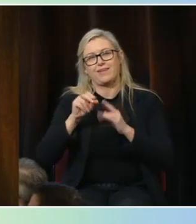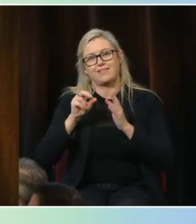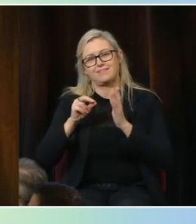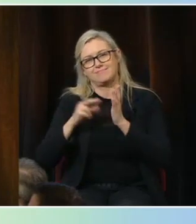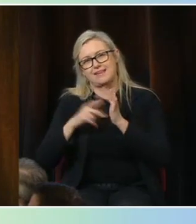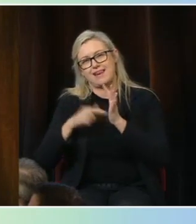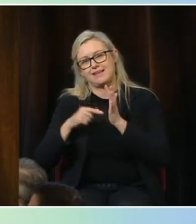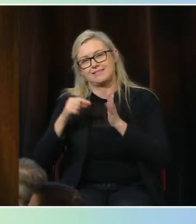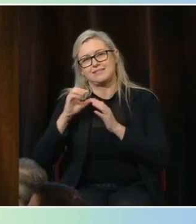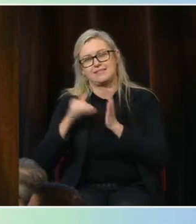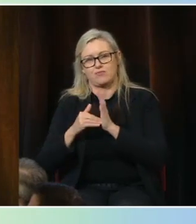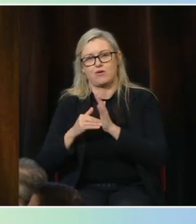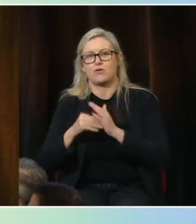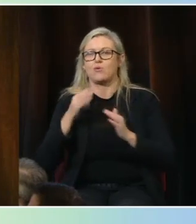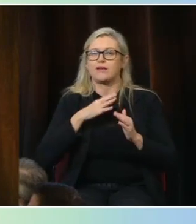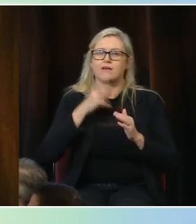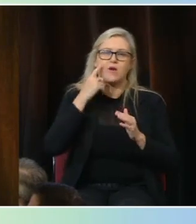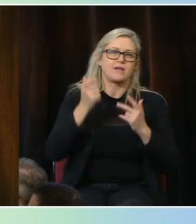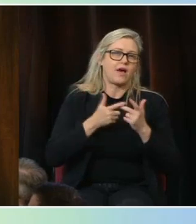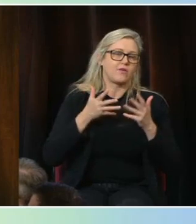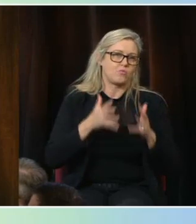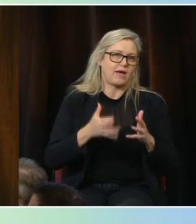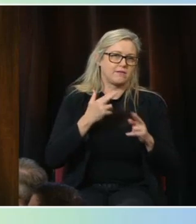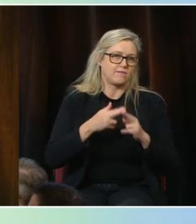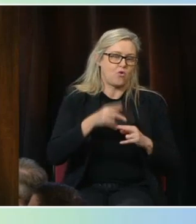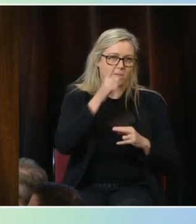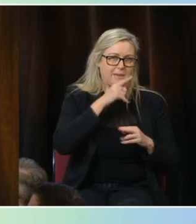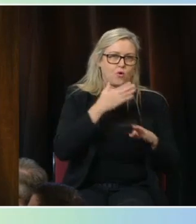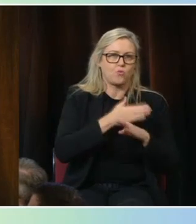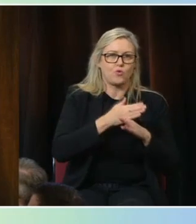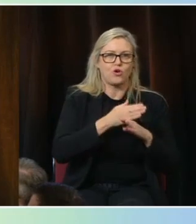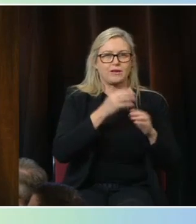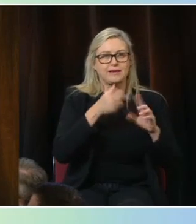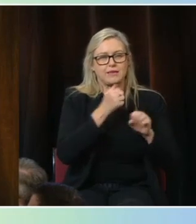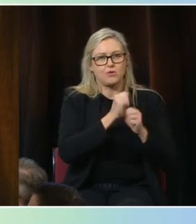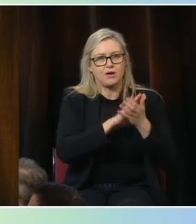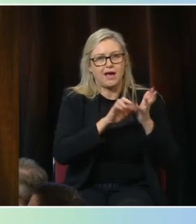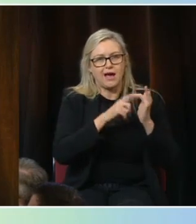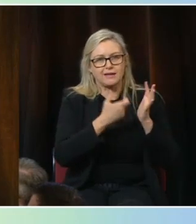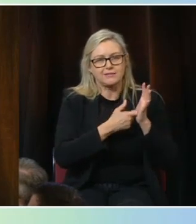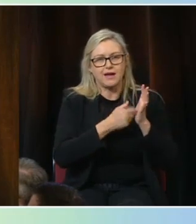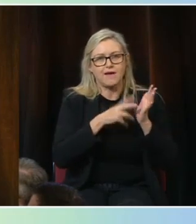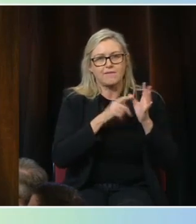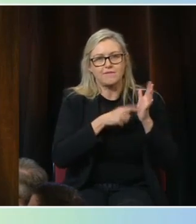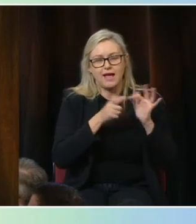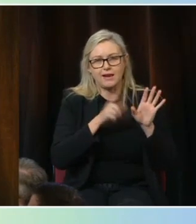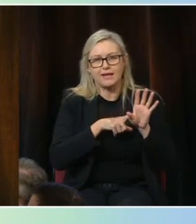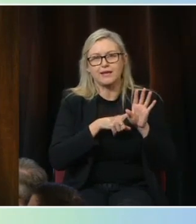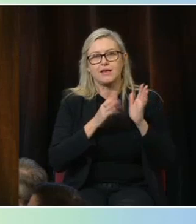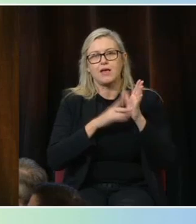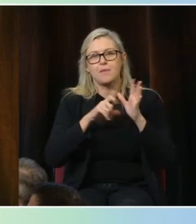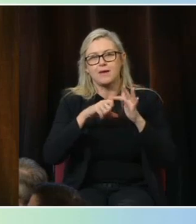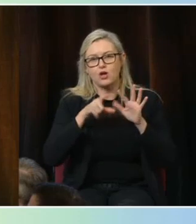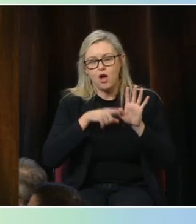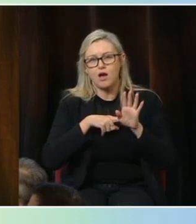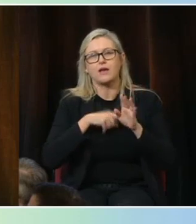in in a way that provides genuine opportunities for the workers in regions such as Hunter Valley Mackay and Collie second